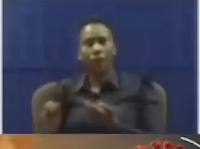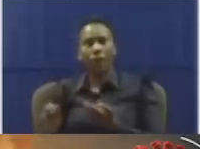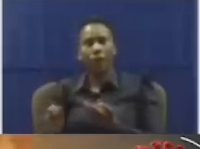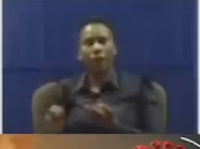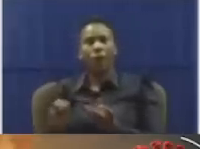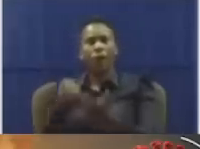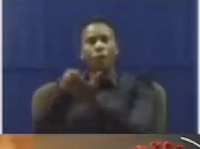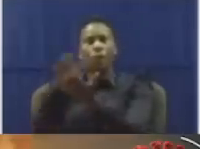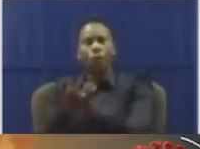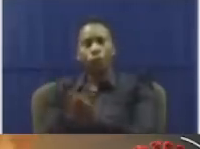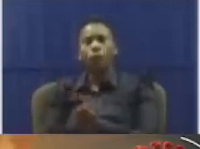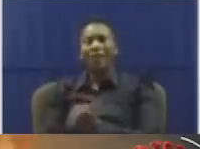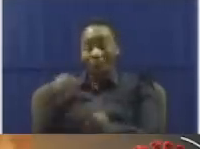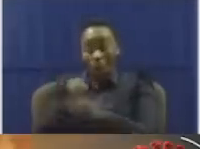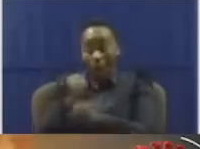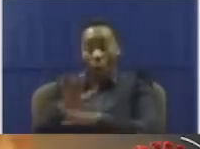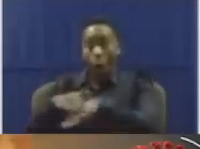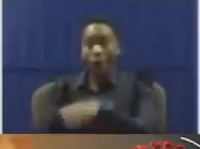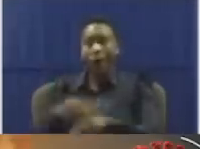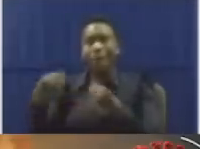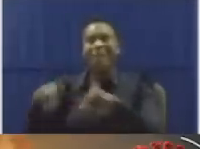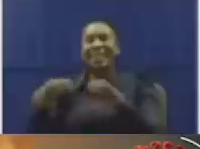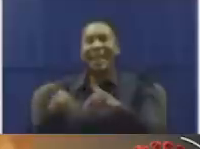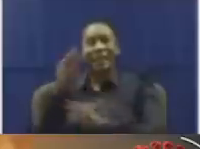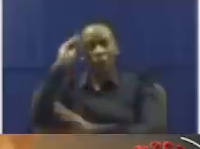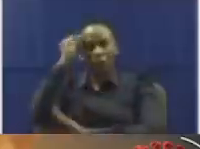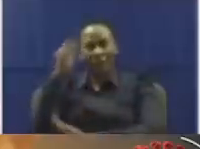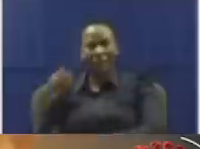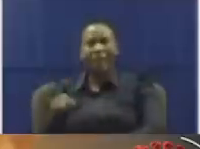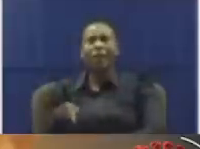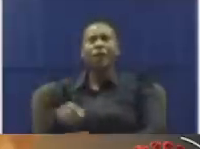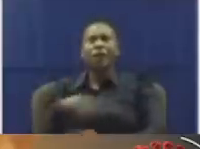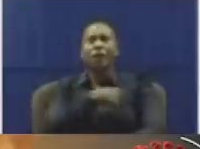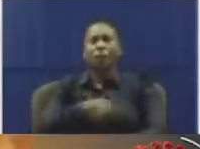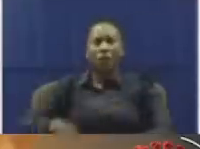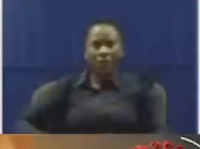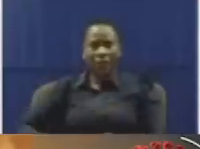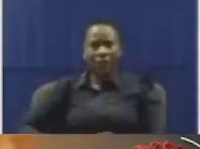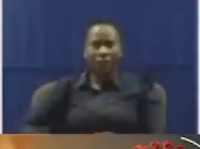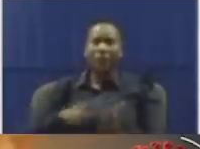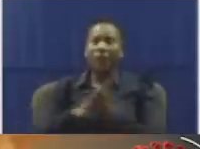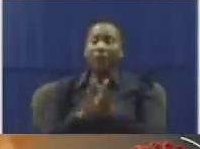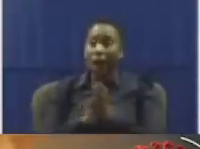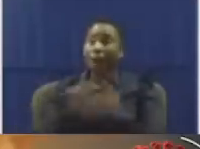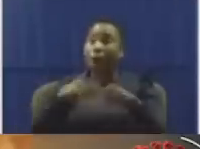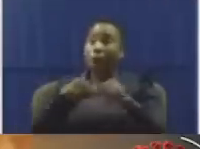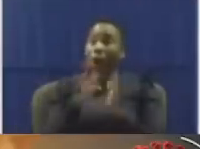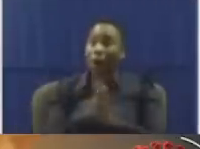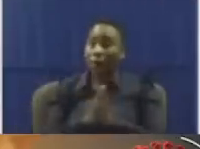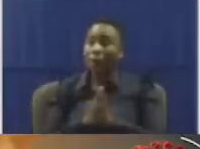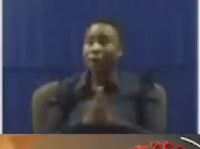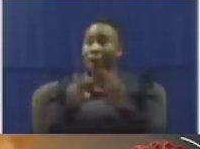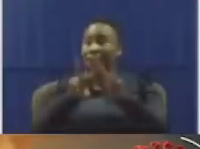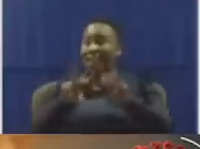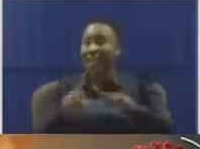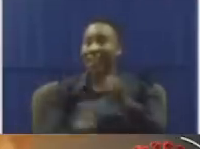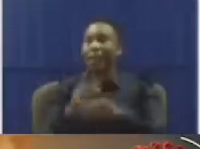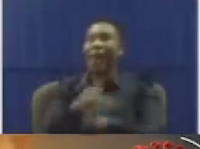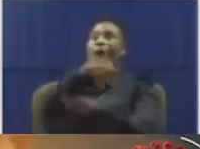private business interests of the president, conducting cross-border investigations,